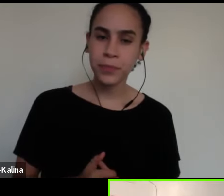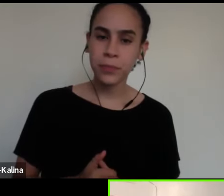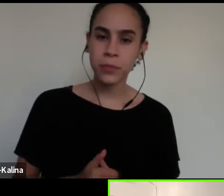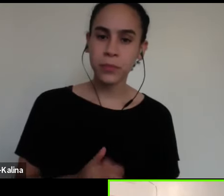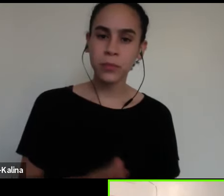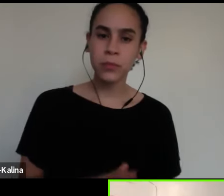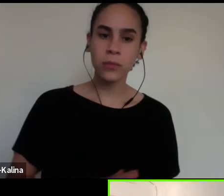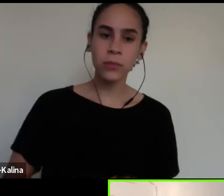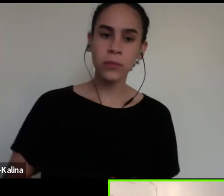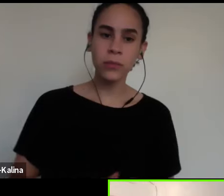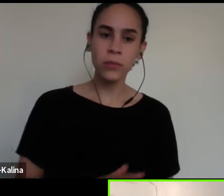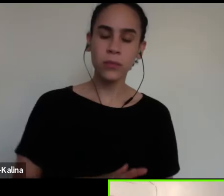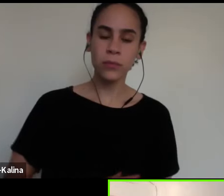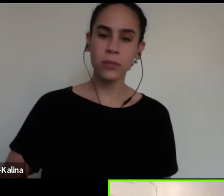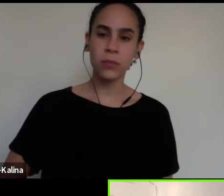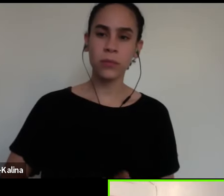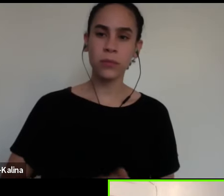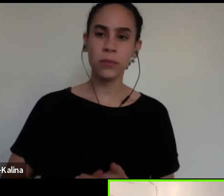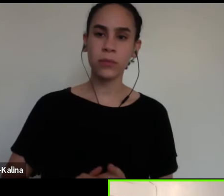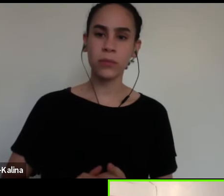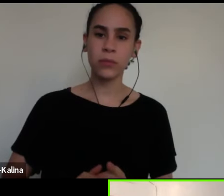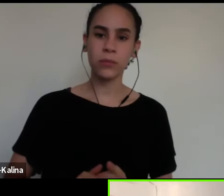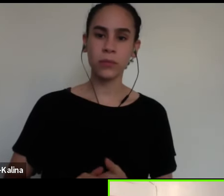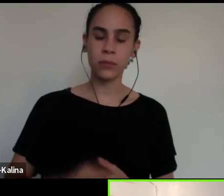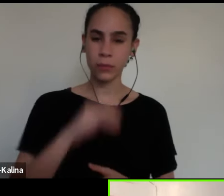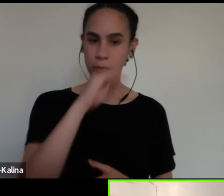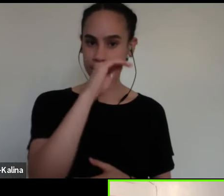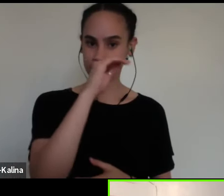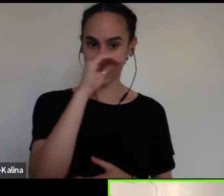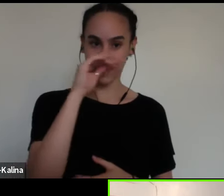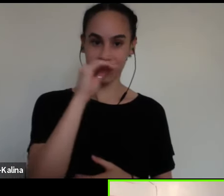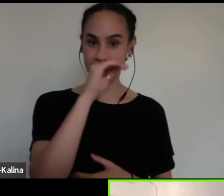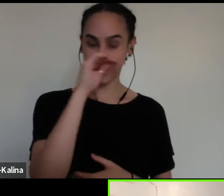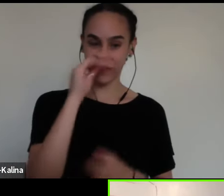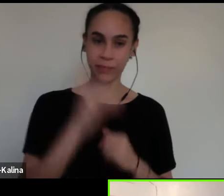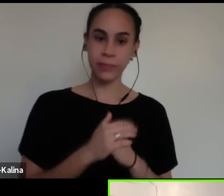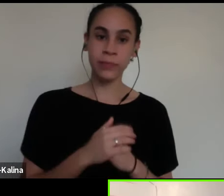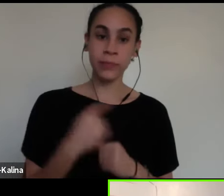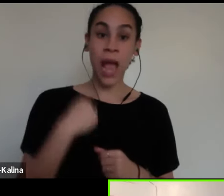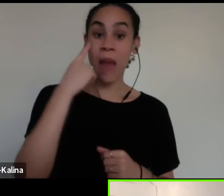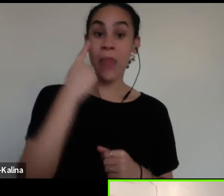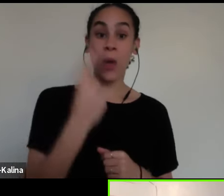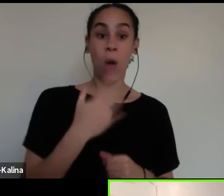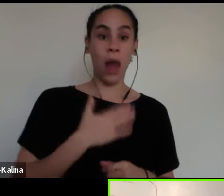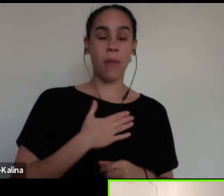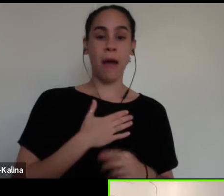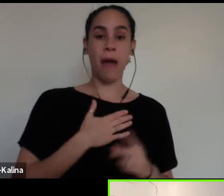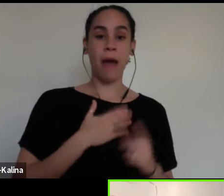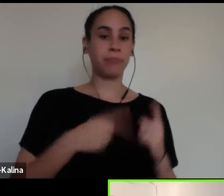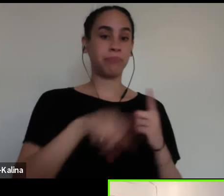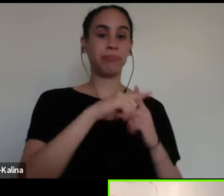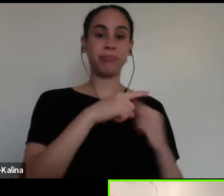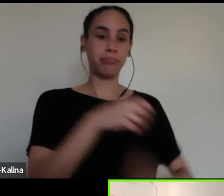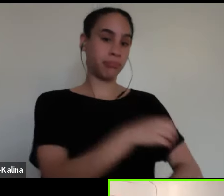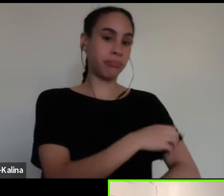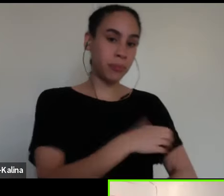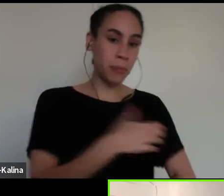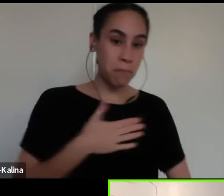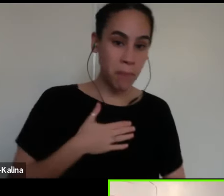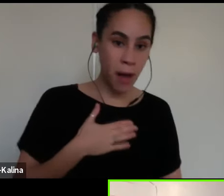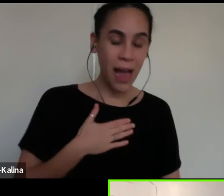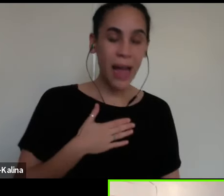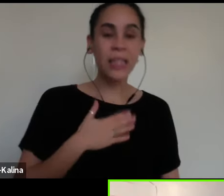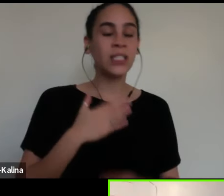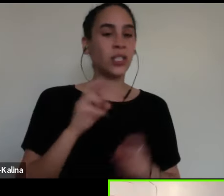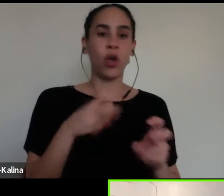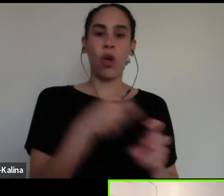This is a strength, I think, of mine, and is a very hard place to arrive for a